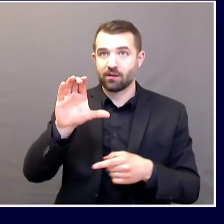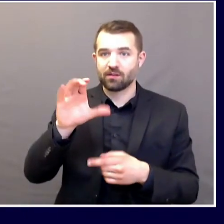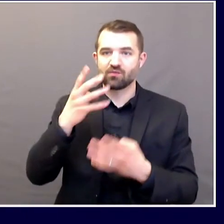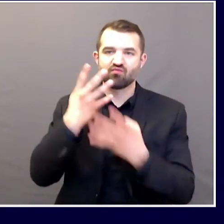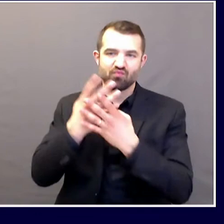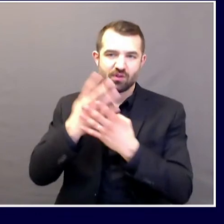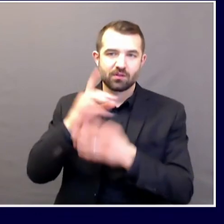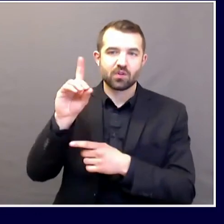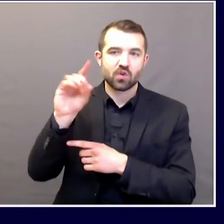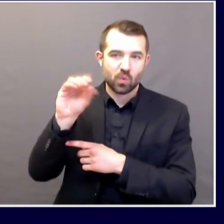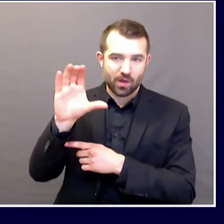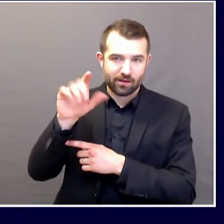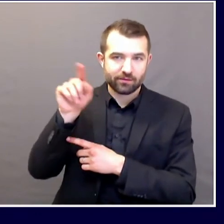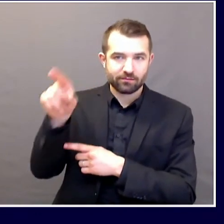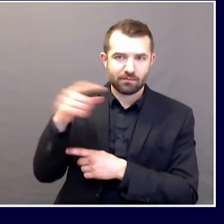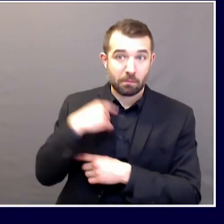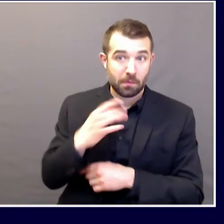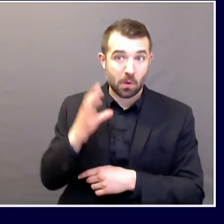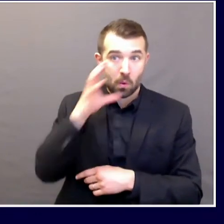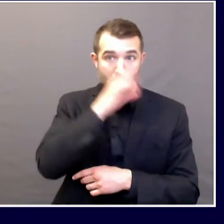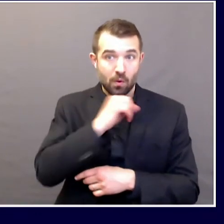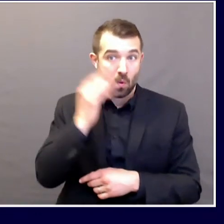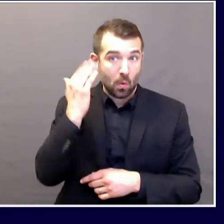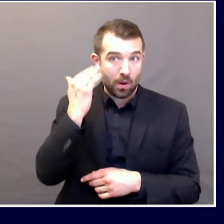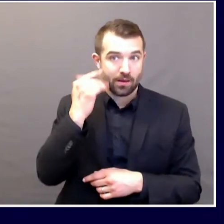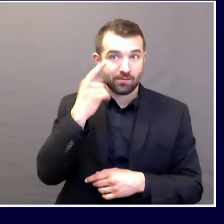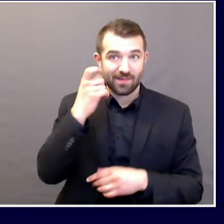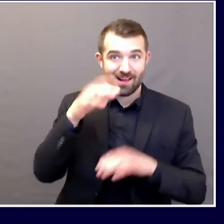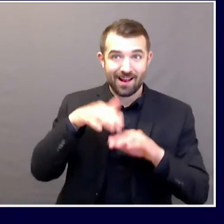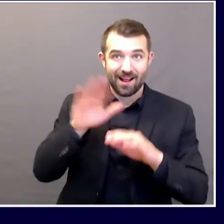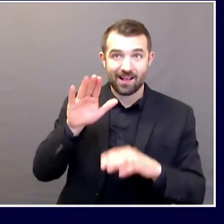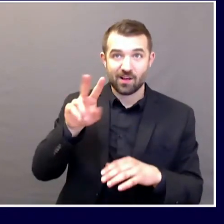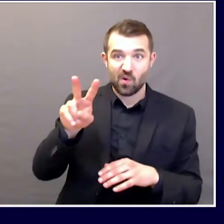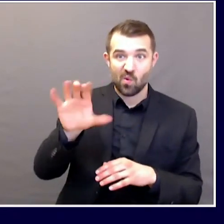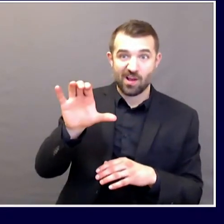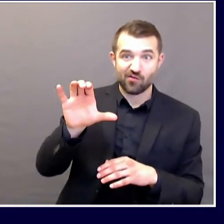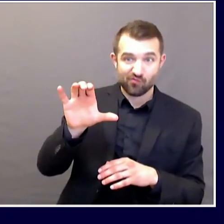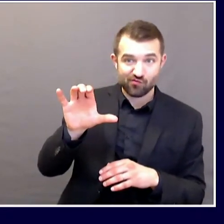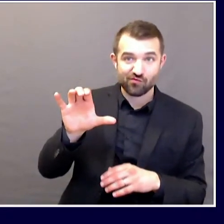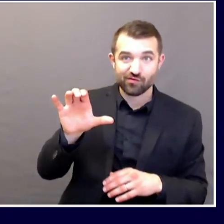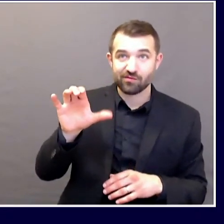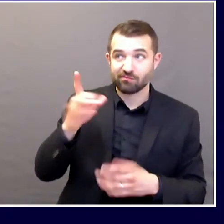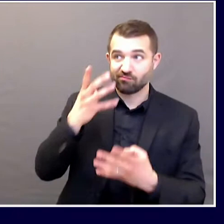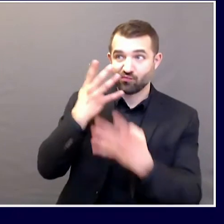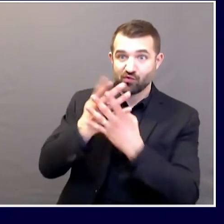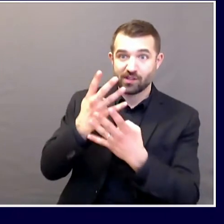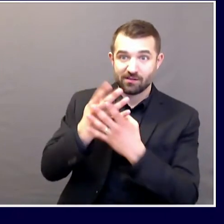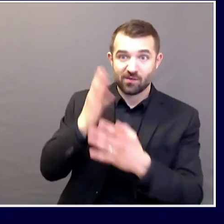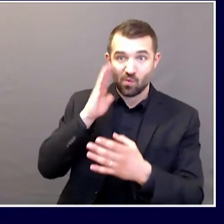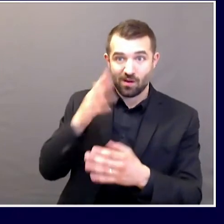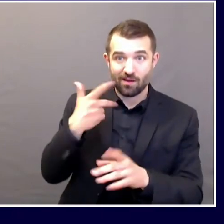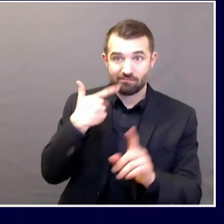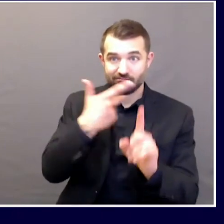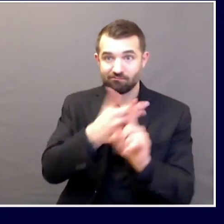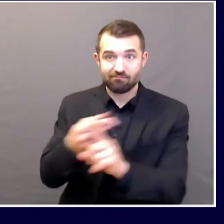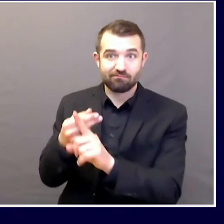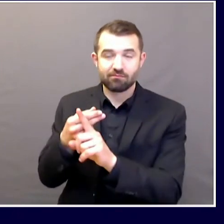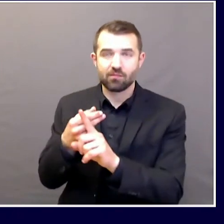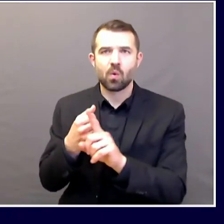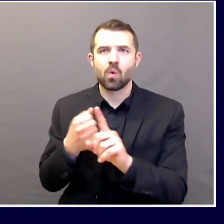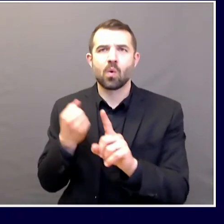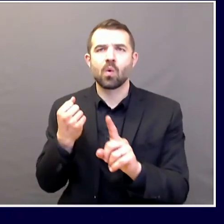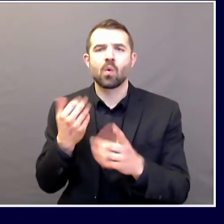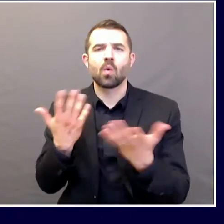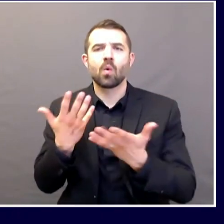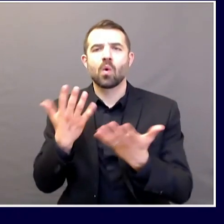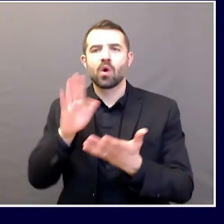was just wondering if you could give me some more details about how the state is going to be tackling vaccination for them. Sure. So you